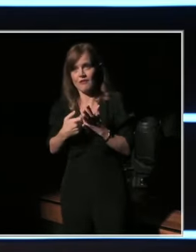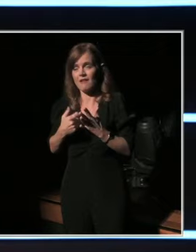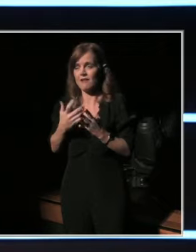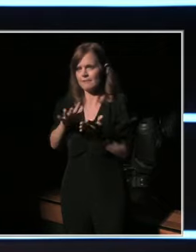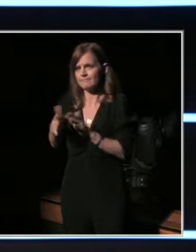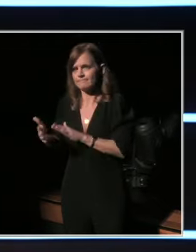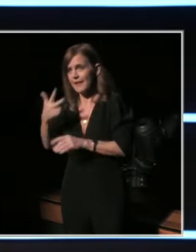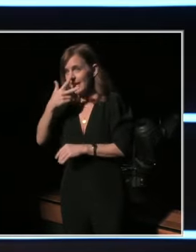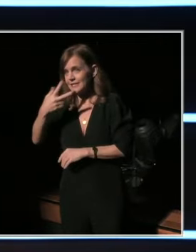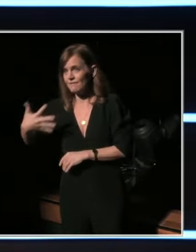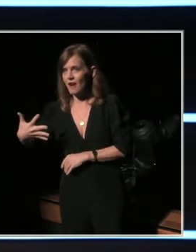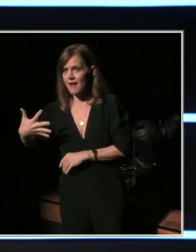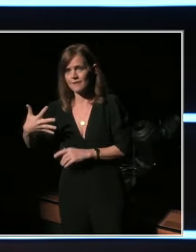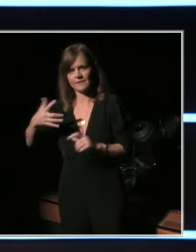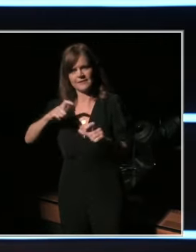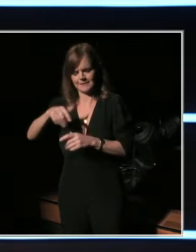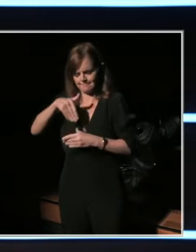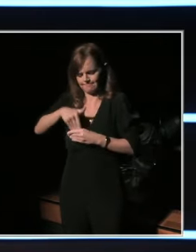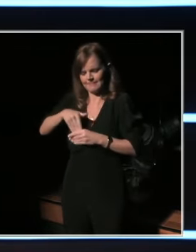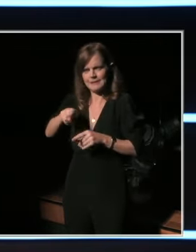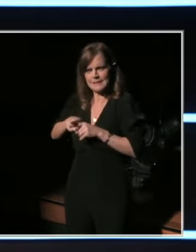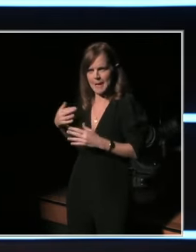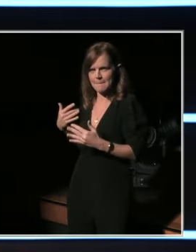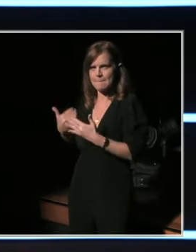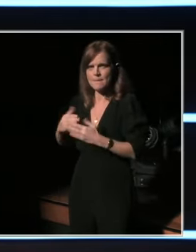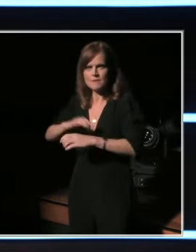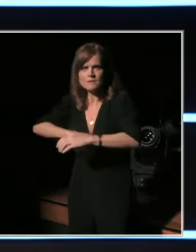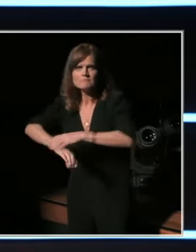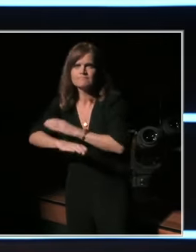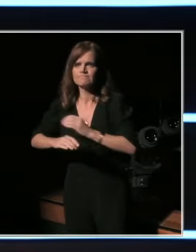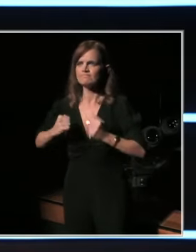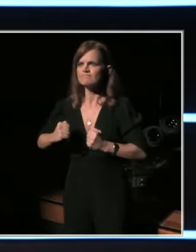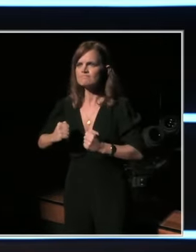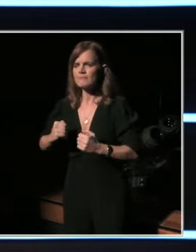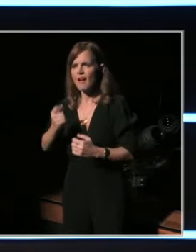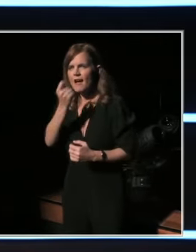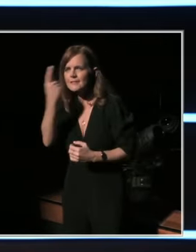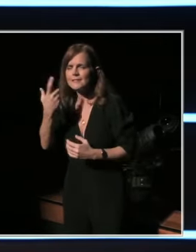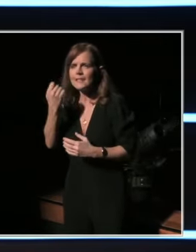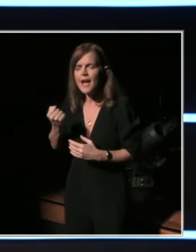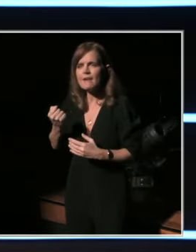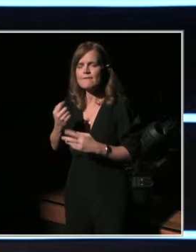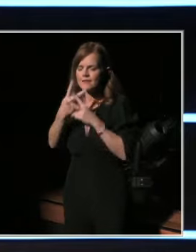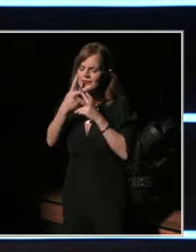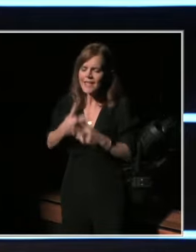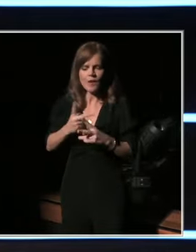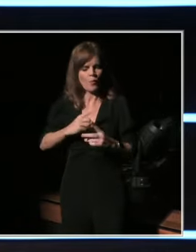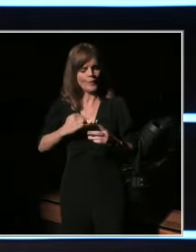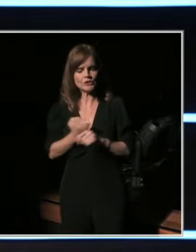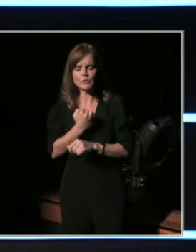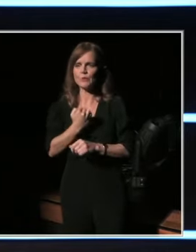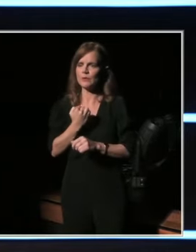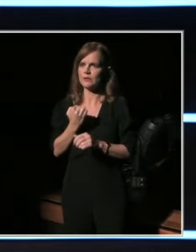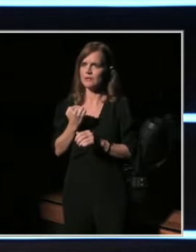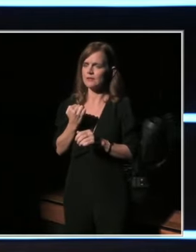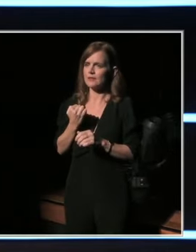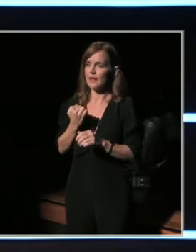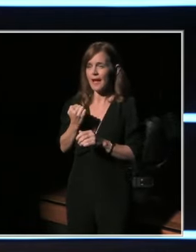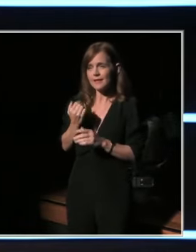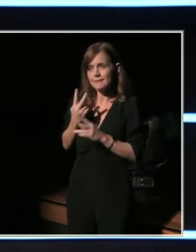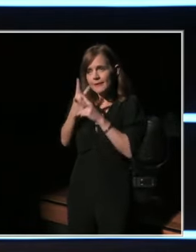85, he was still the same Roger, still bursting with ideas and still caring about what we do and the